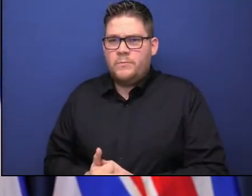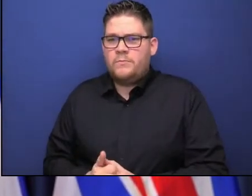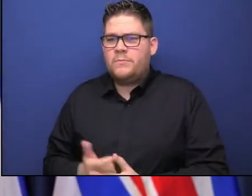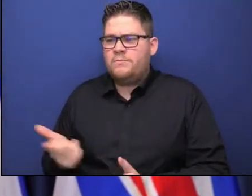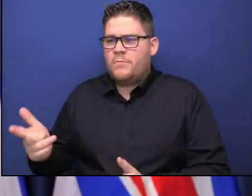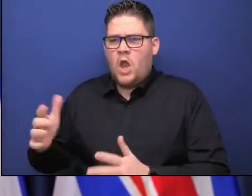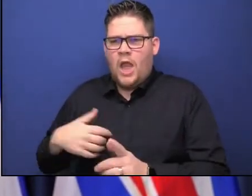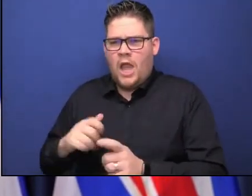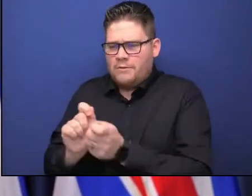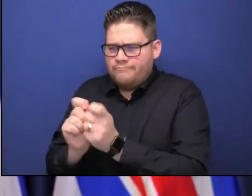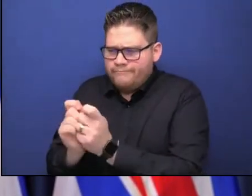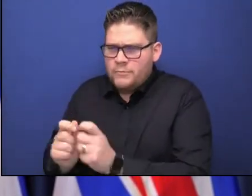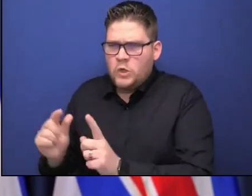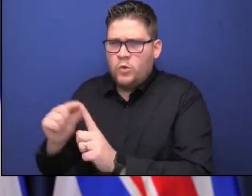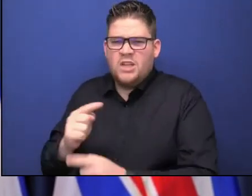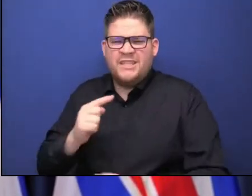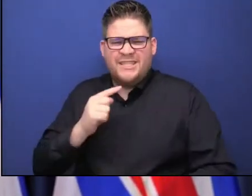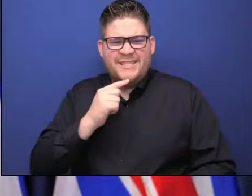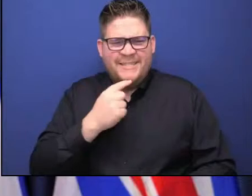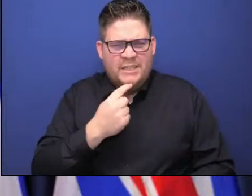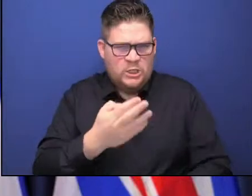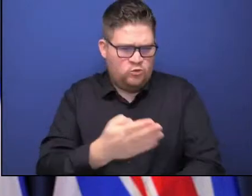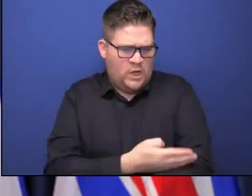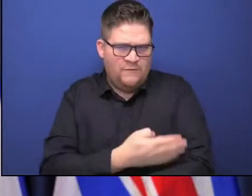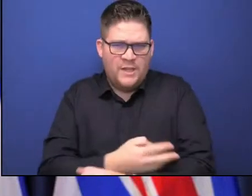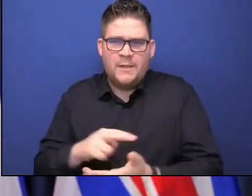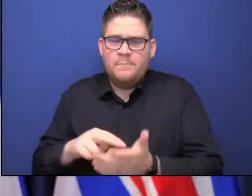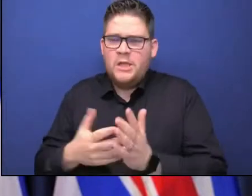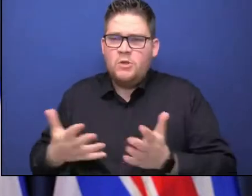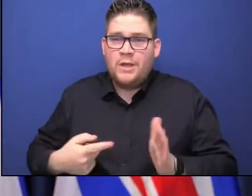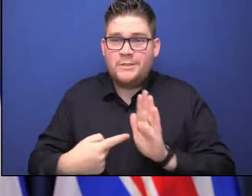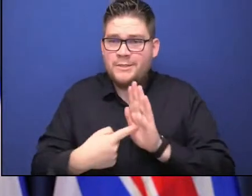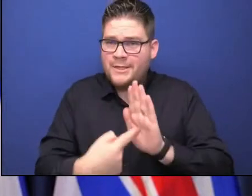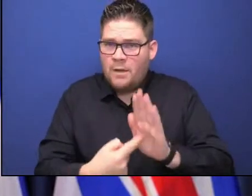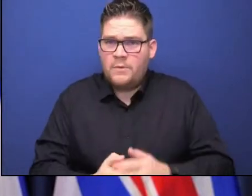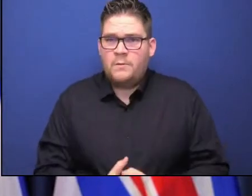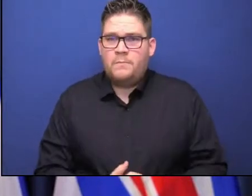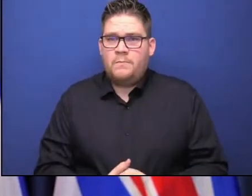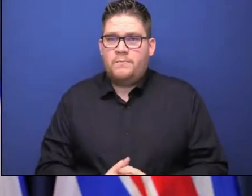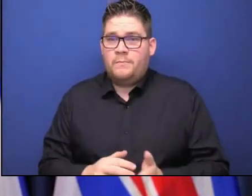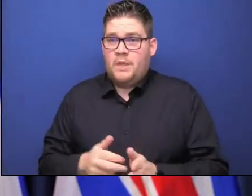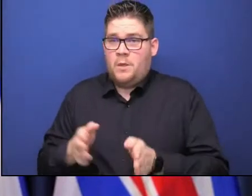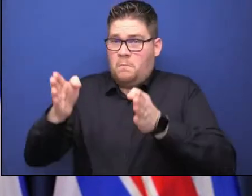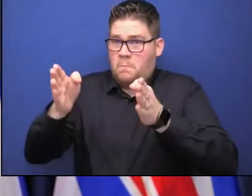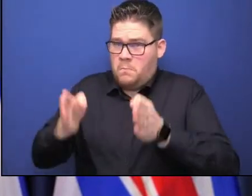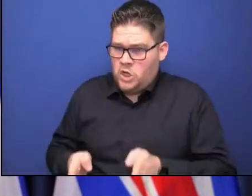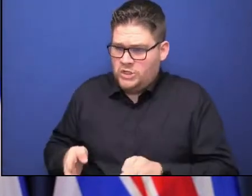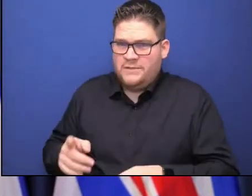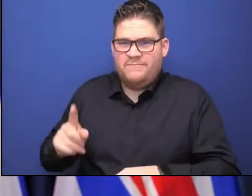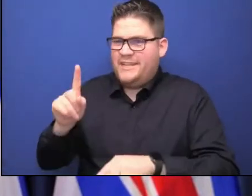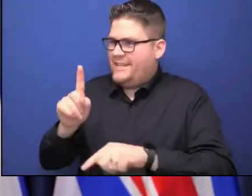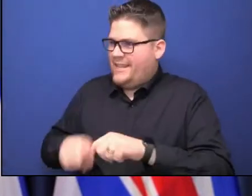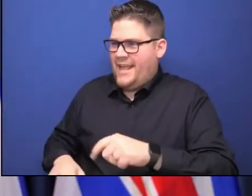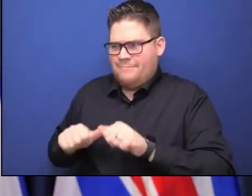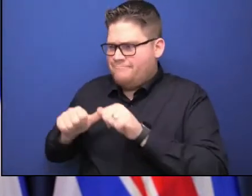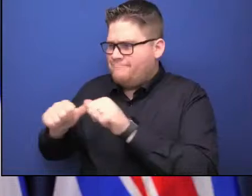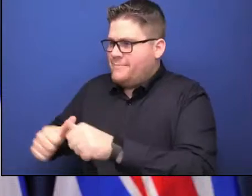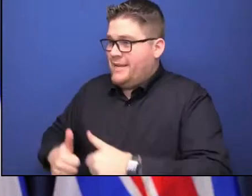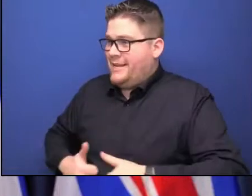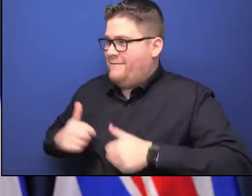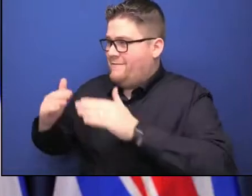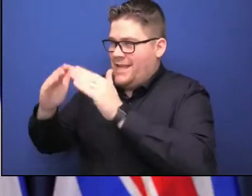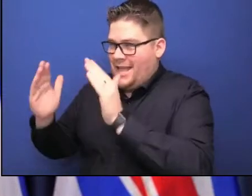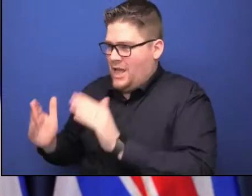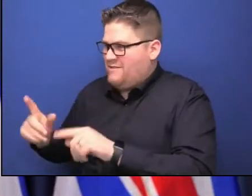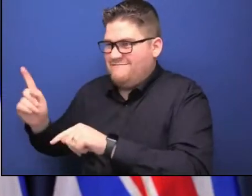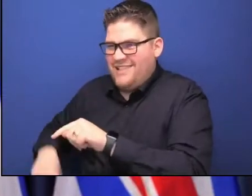generally involves things like where it would be impossible for somebody to continue to live in the unit safely. Now, that's not to